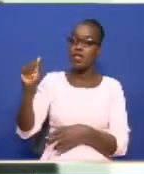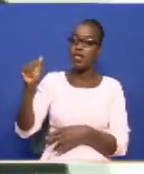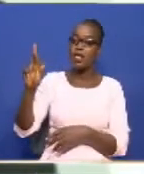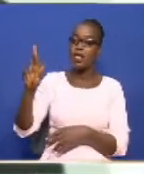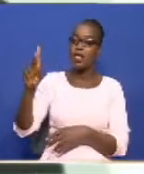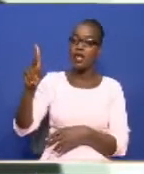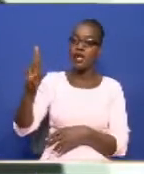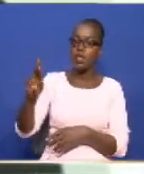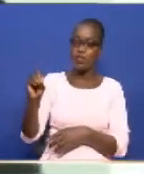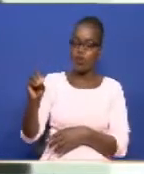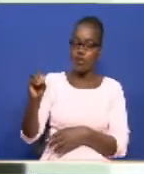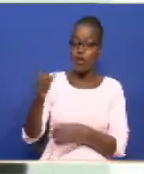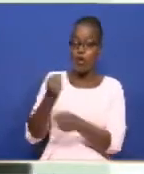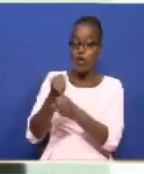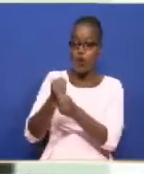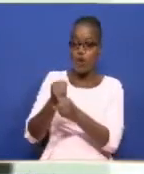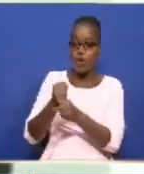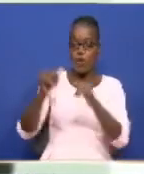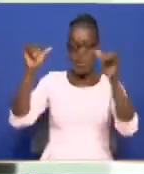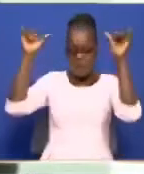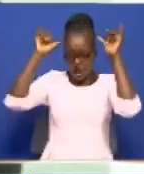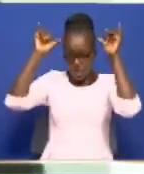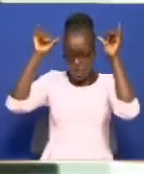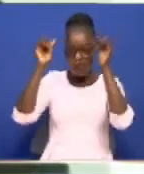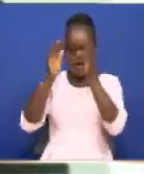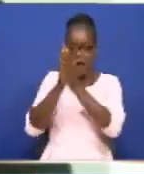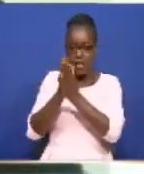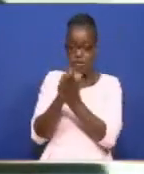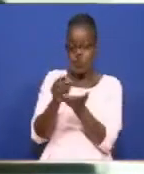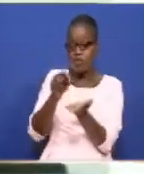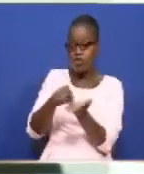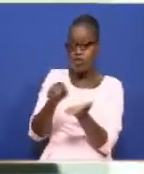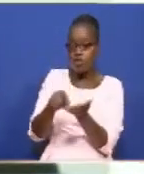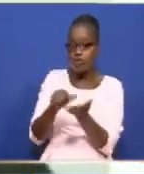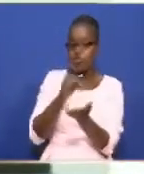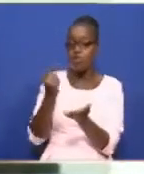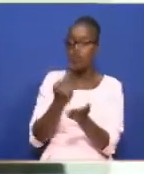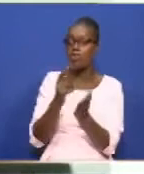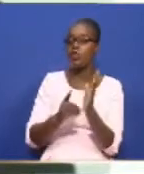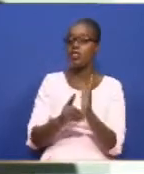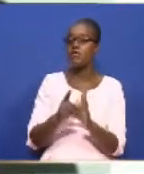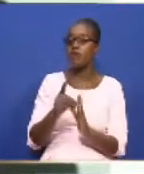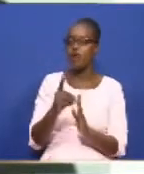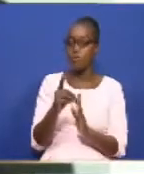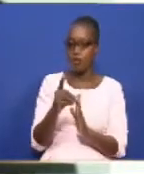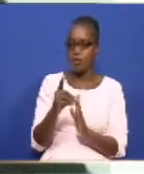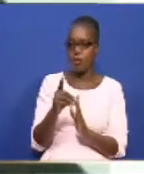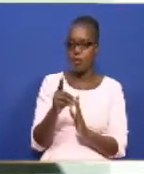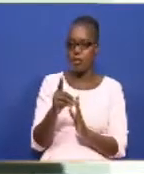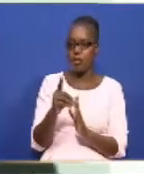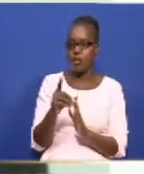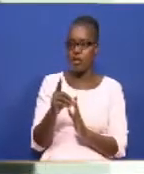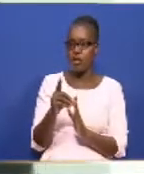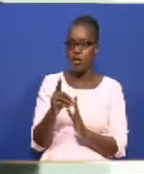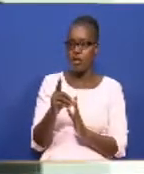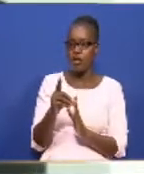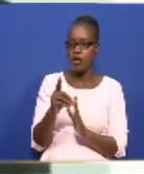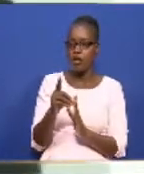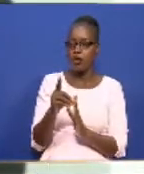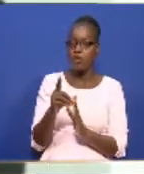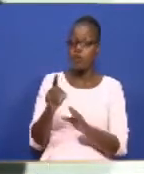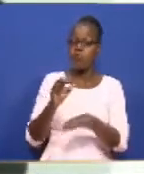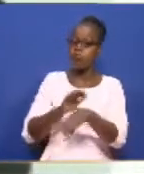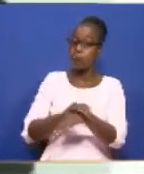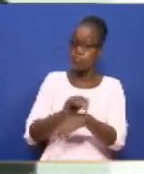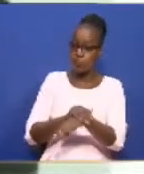with livestock and with crops is not only developing the superior genetics that we